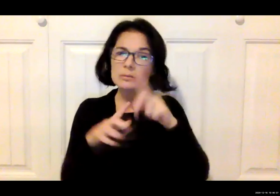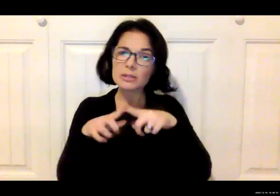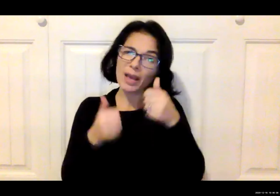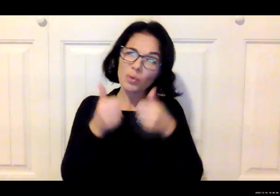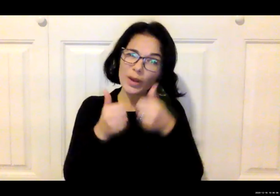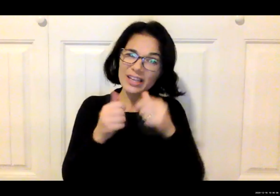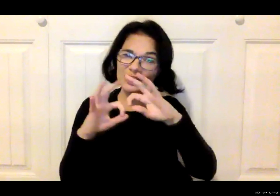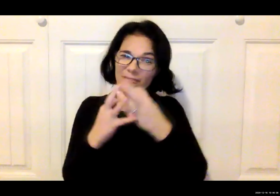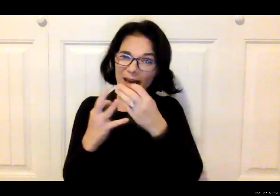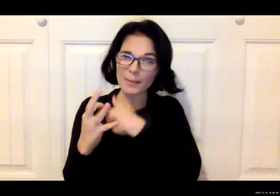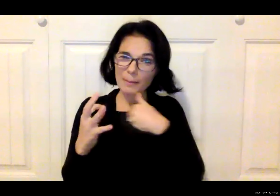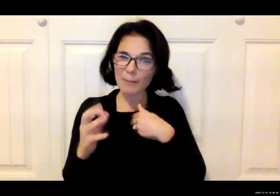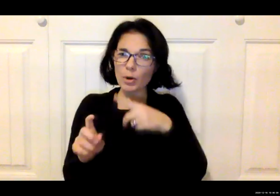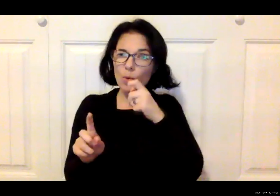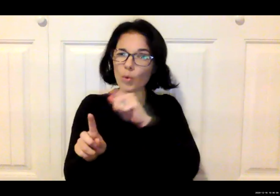and whether or not you're